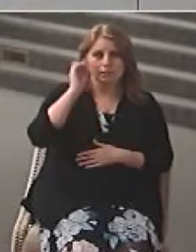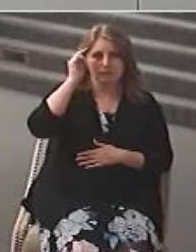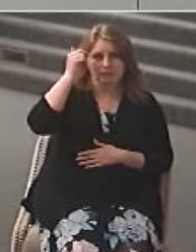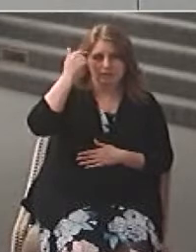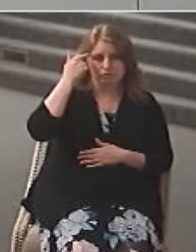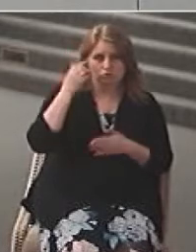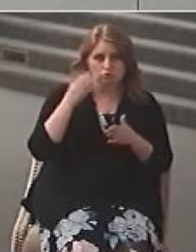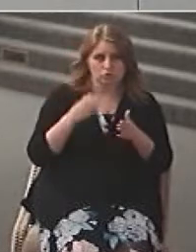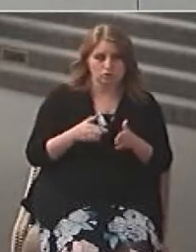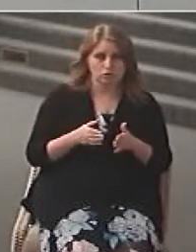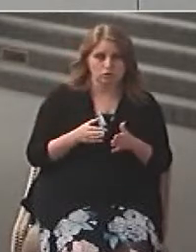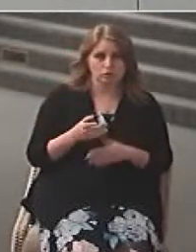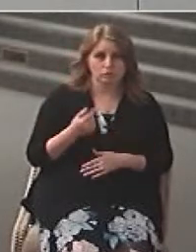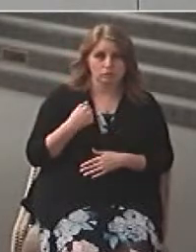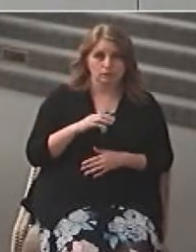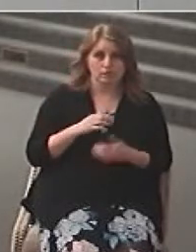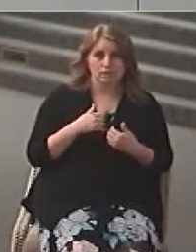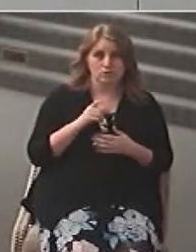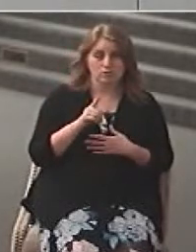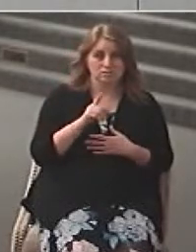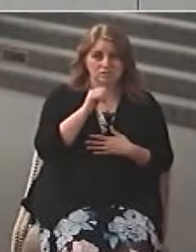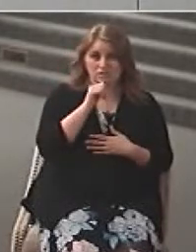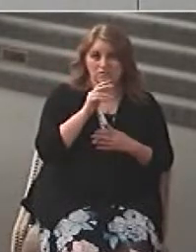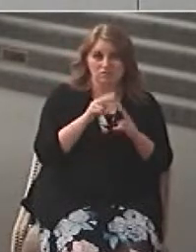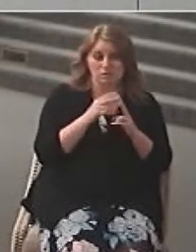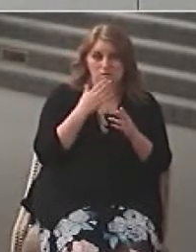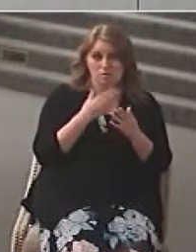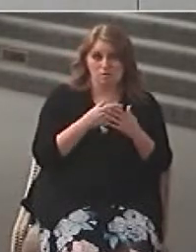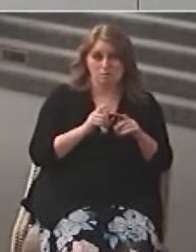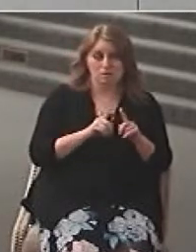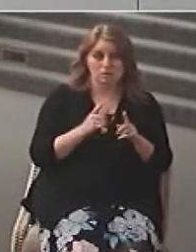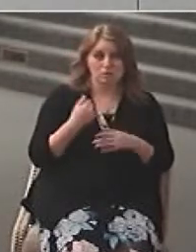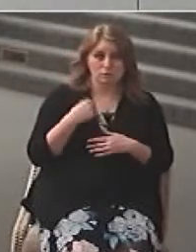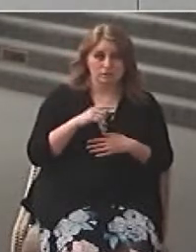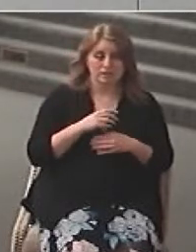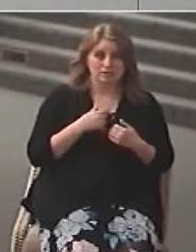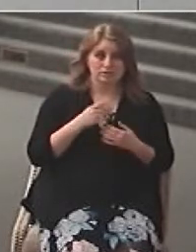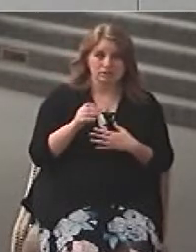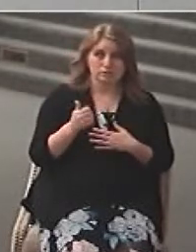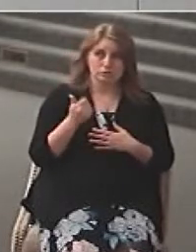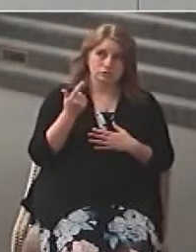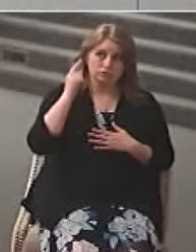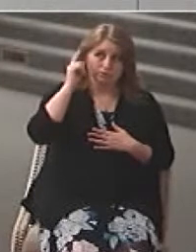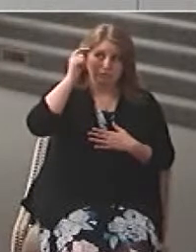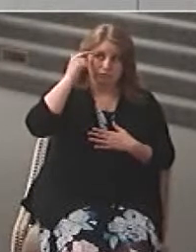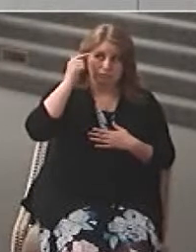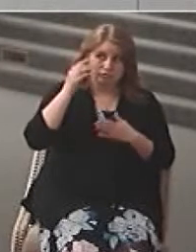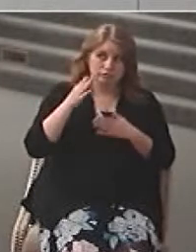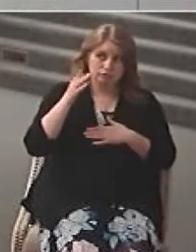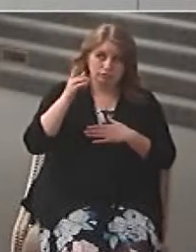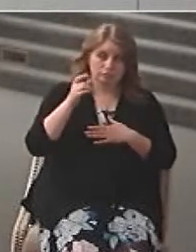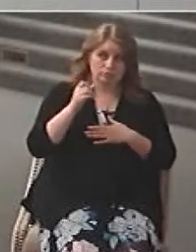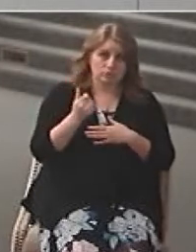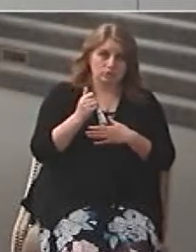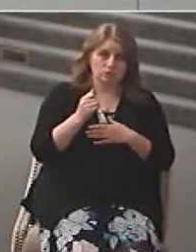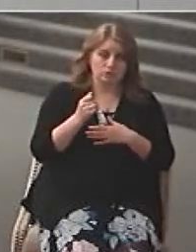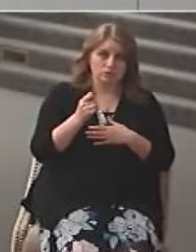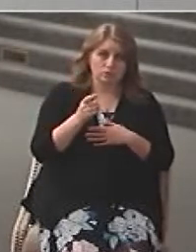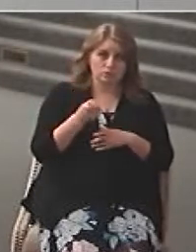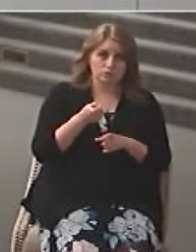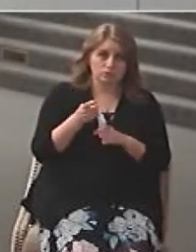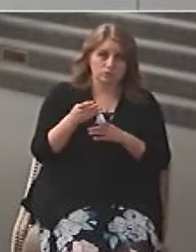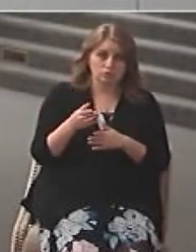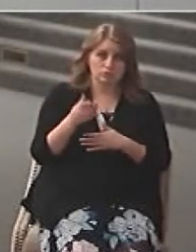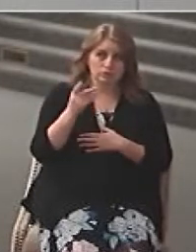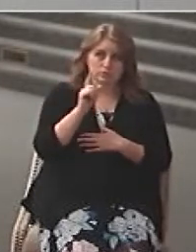We have one, and he's not very good. But we have another governor, another ruler, somebody that's higher than him,